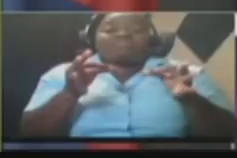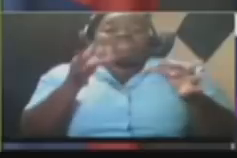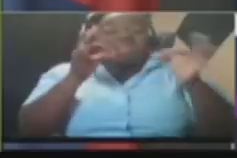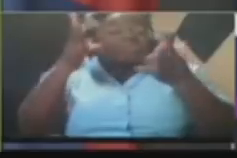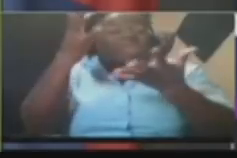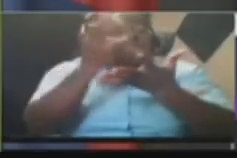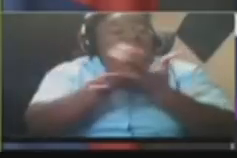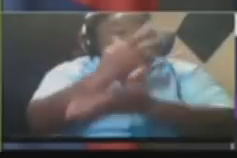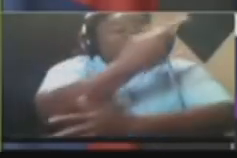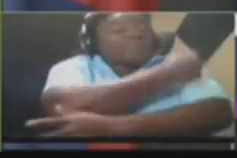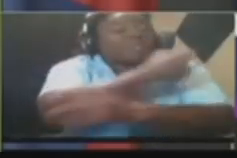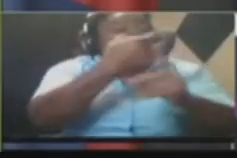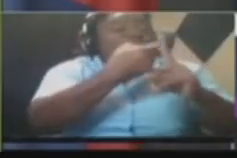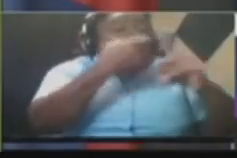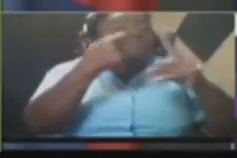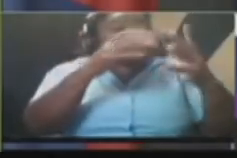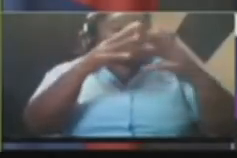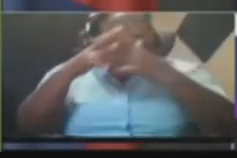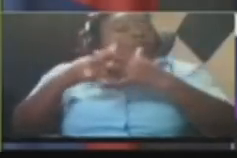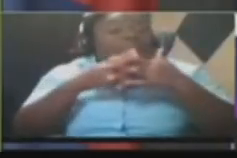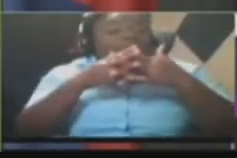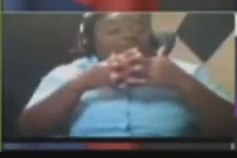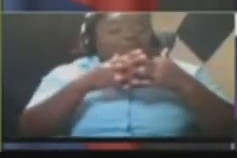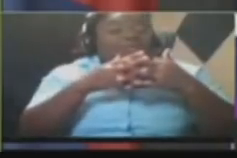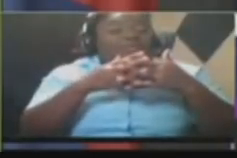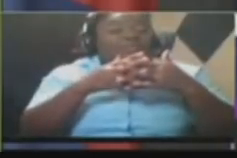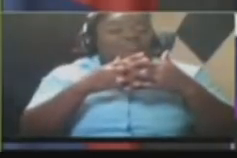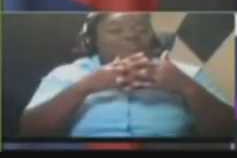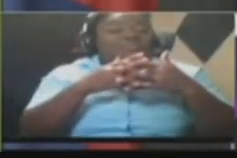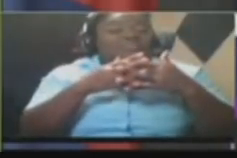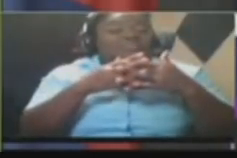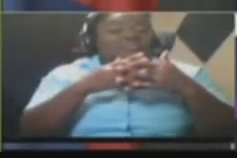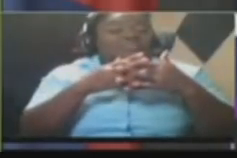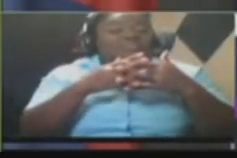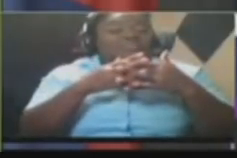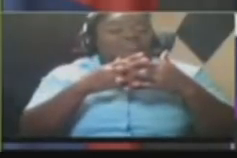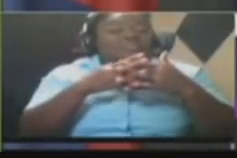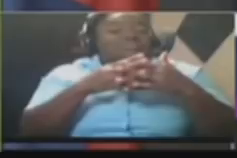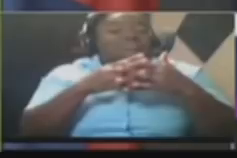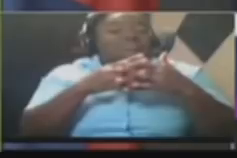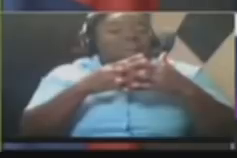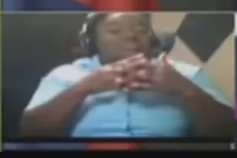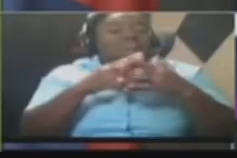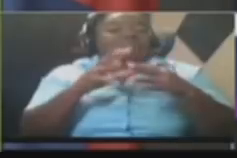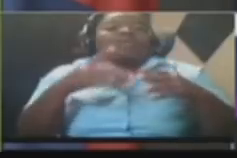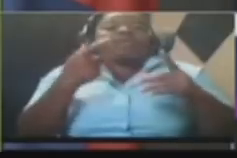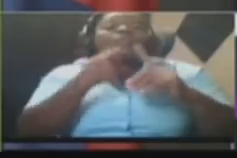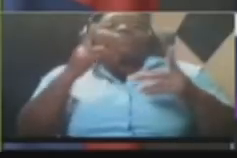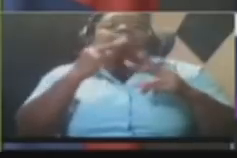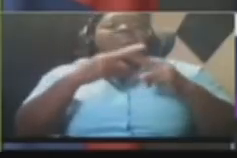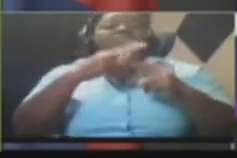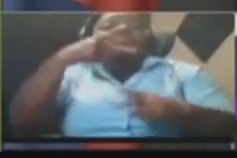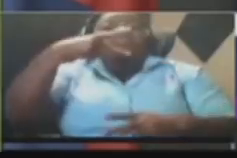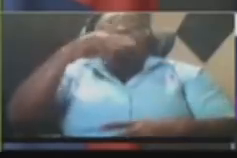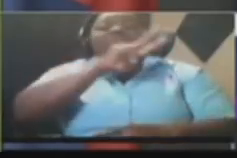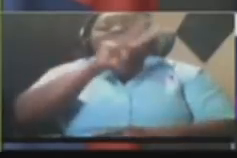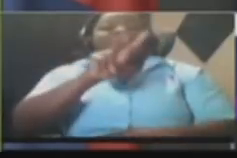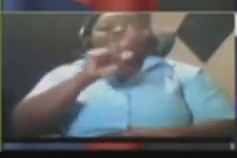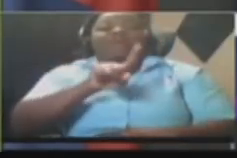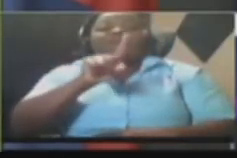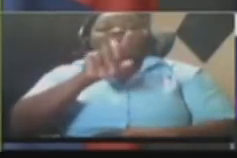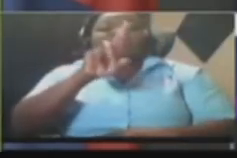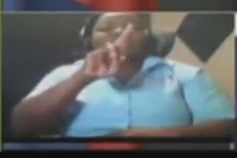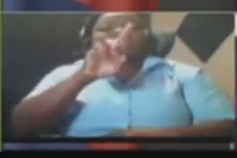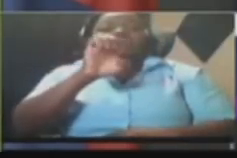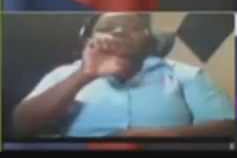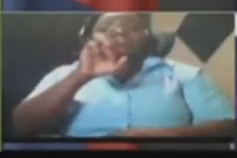States, those vaccines are more than likely to be Pfizer vaccines. And I want to say it